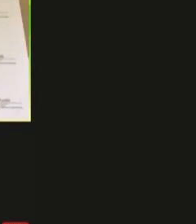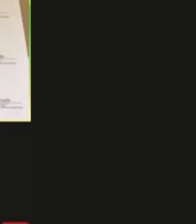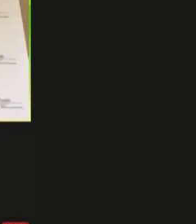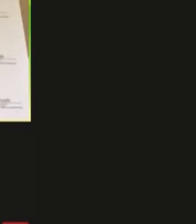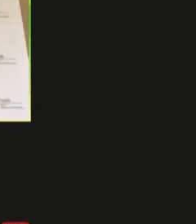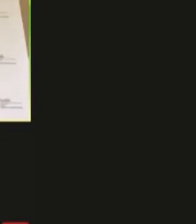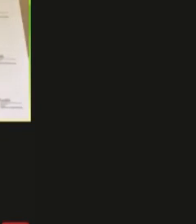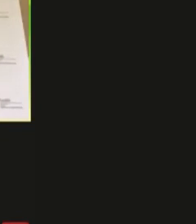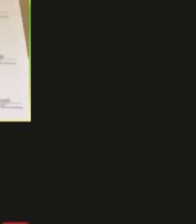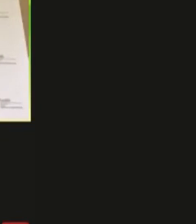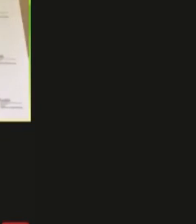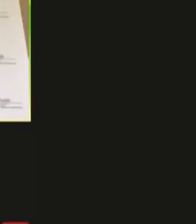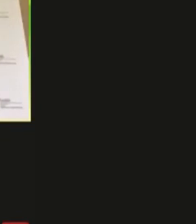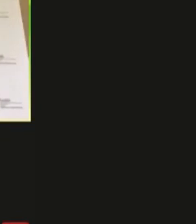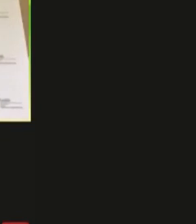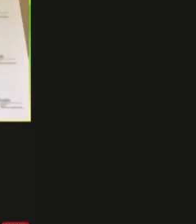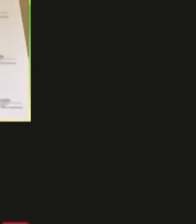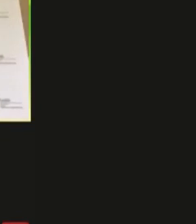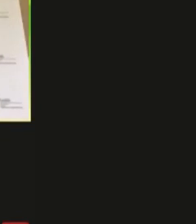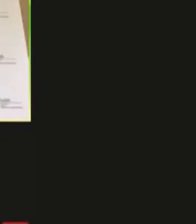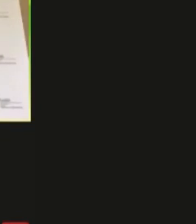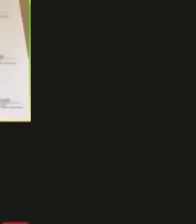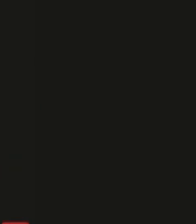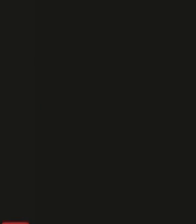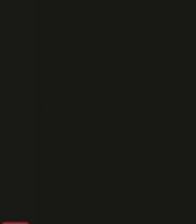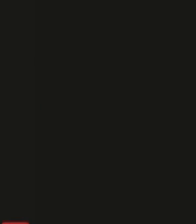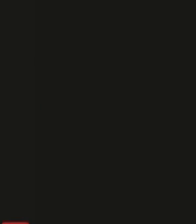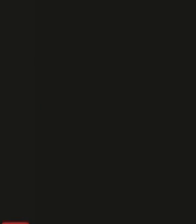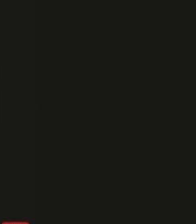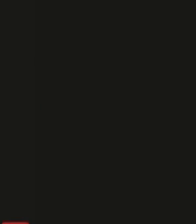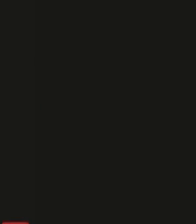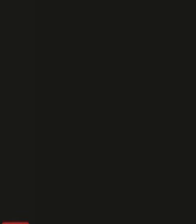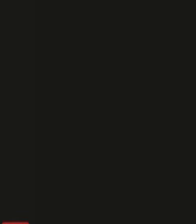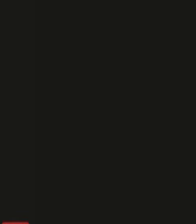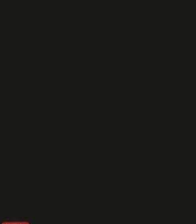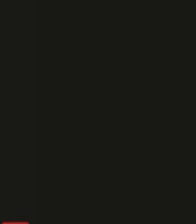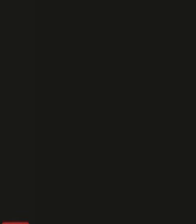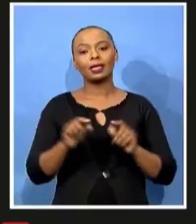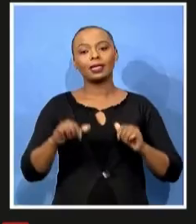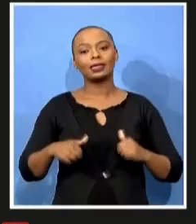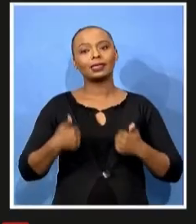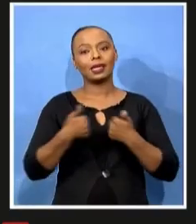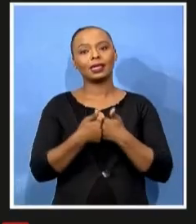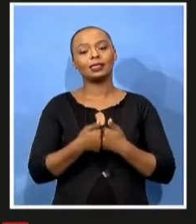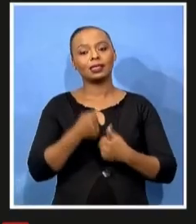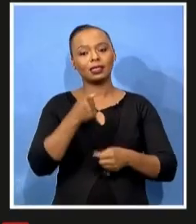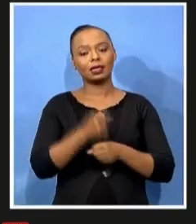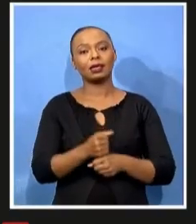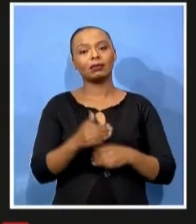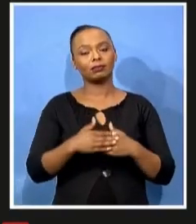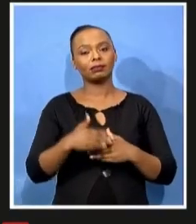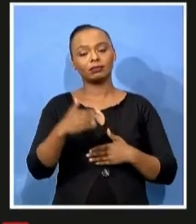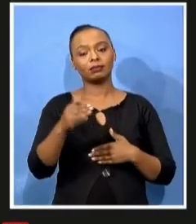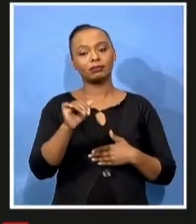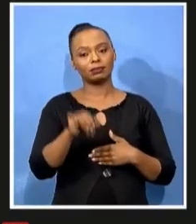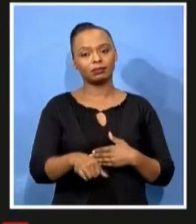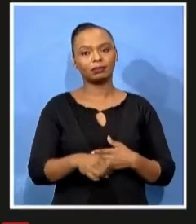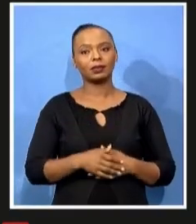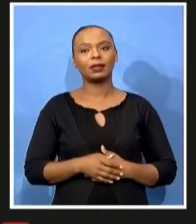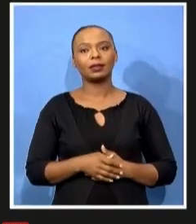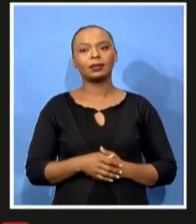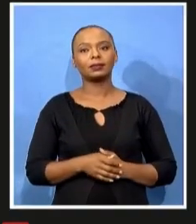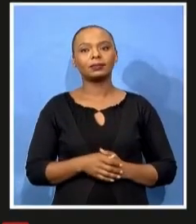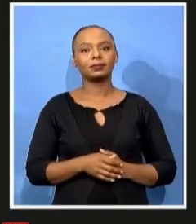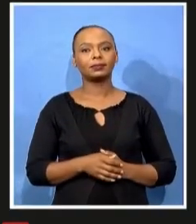have a very challenging year ahead. And so one is hoping that we